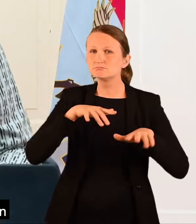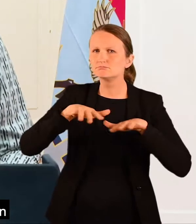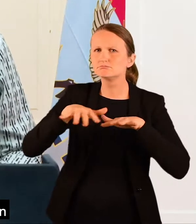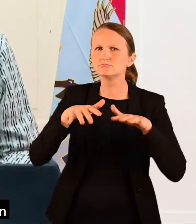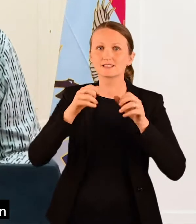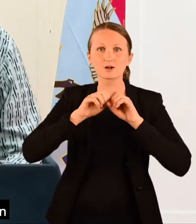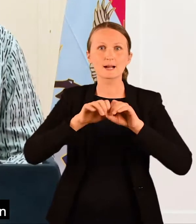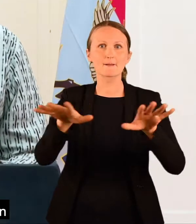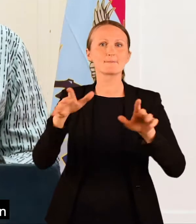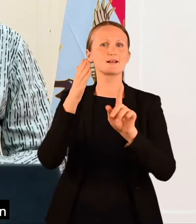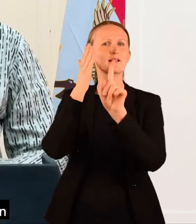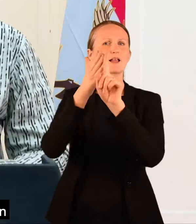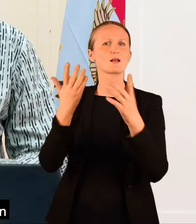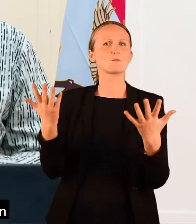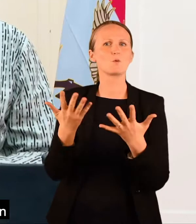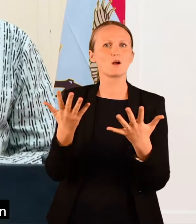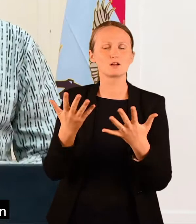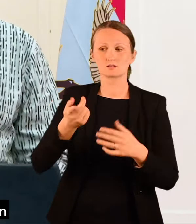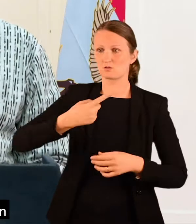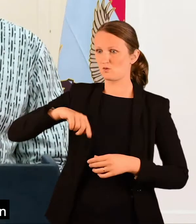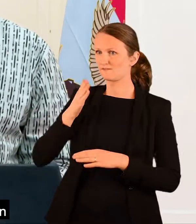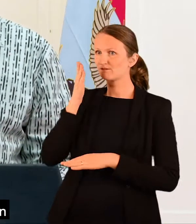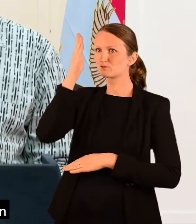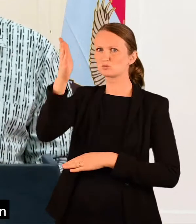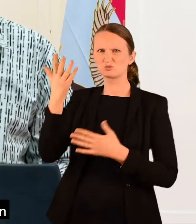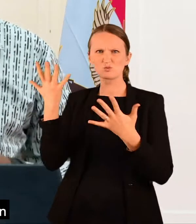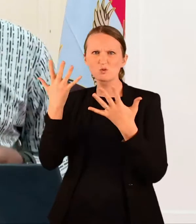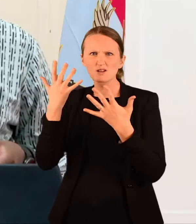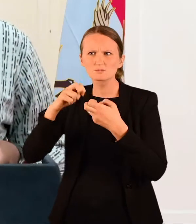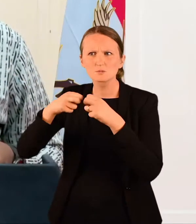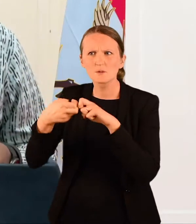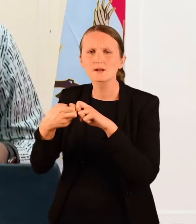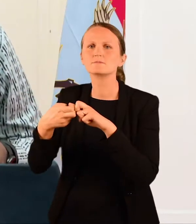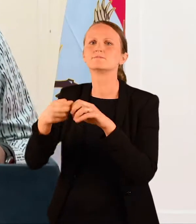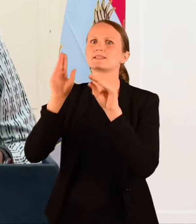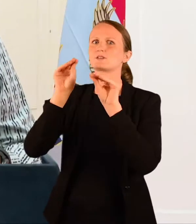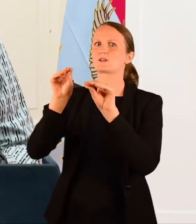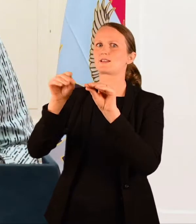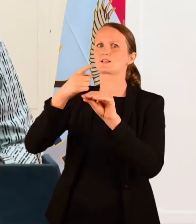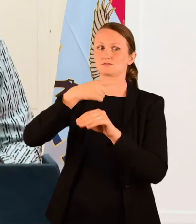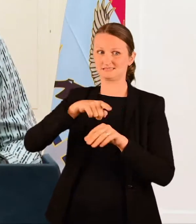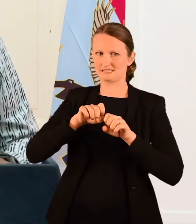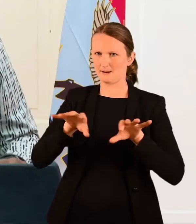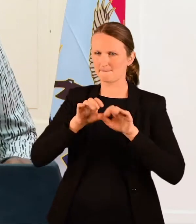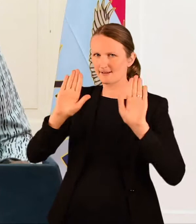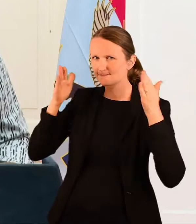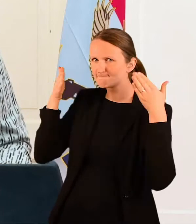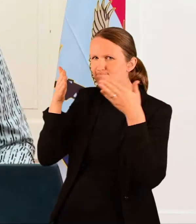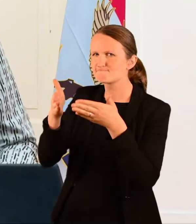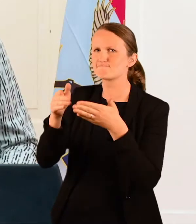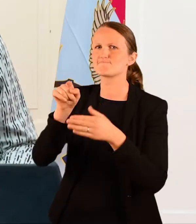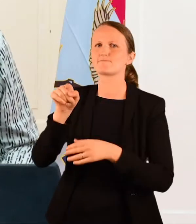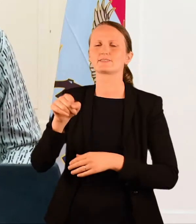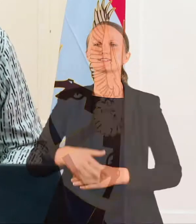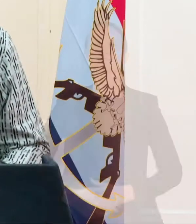that correctly situates education as a defining issue for our